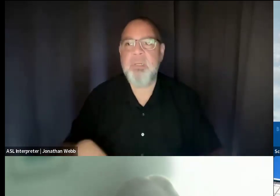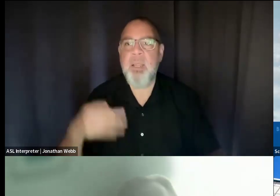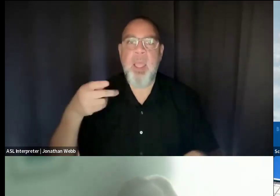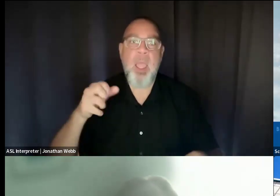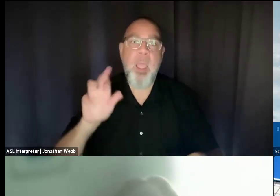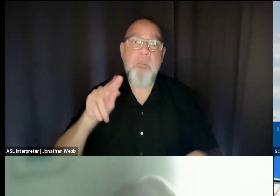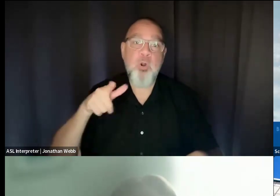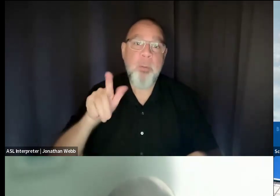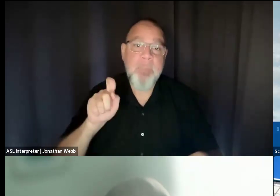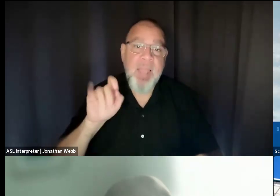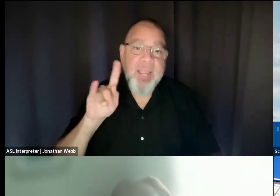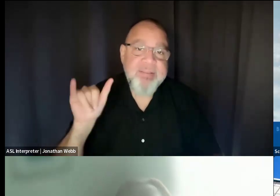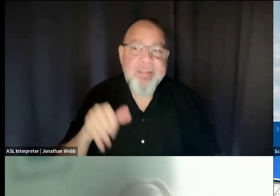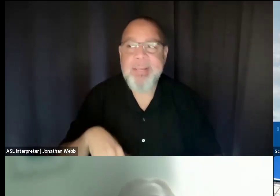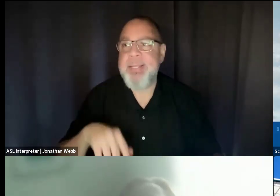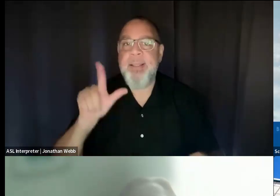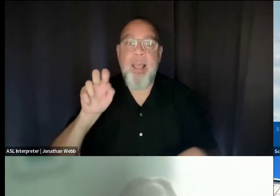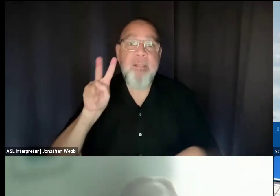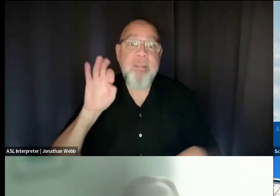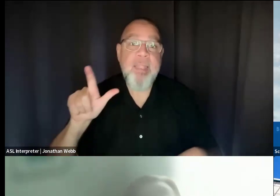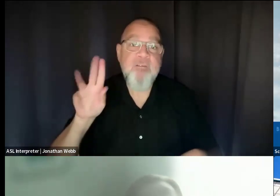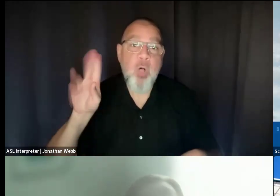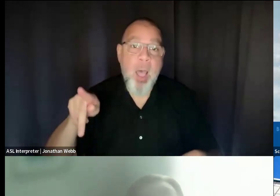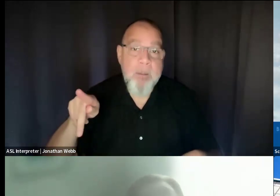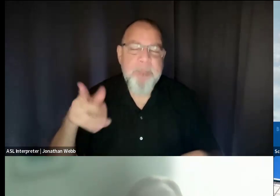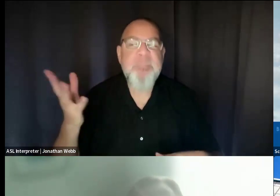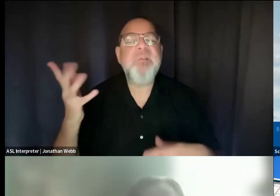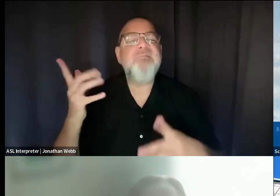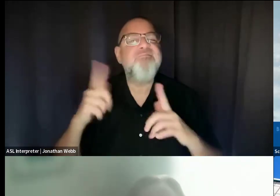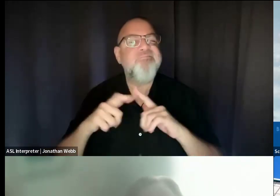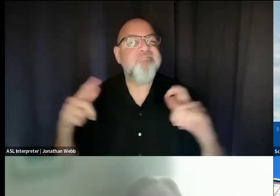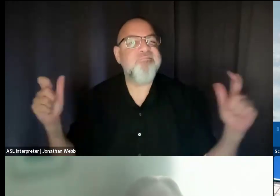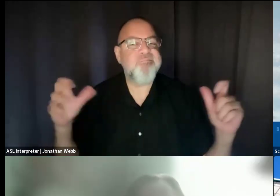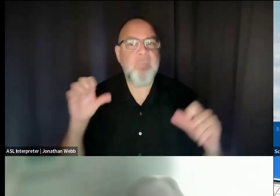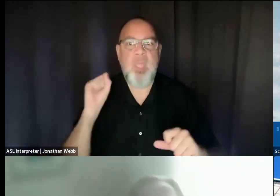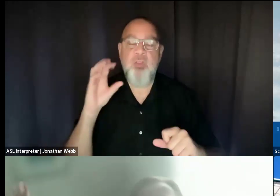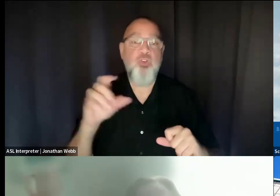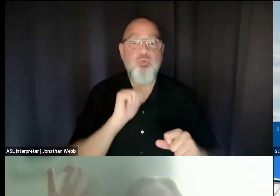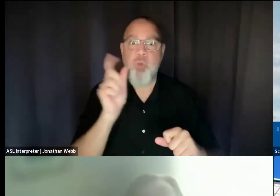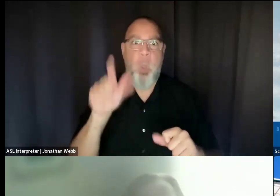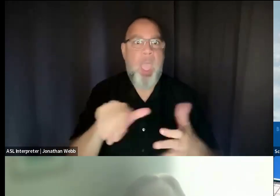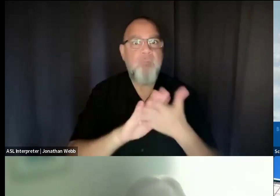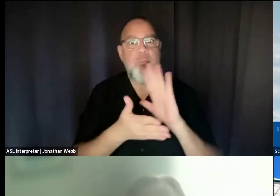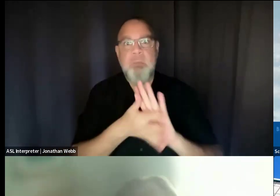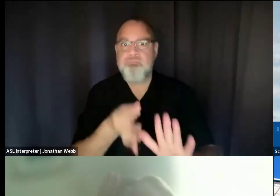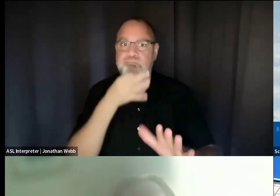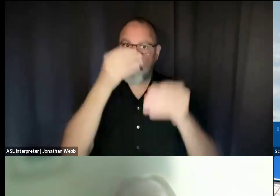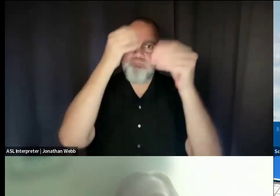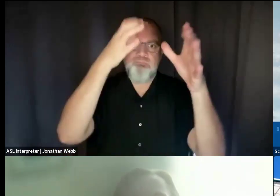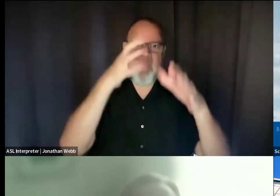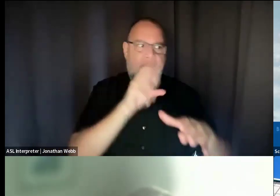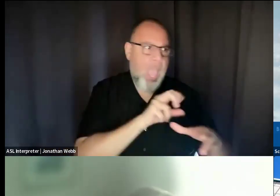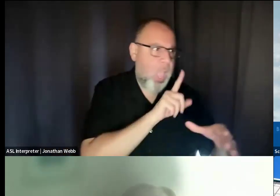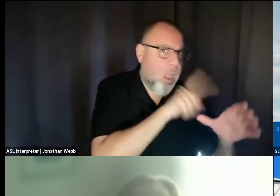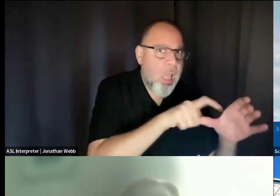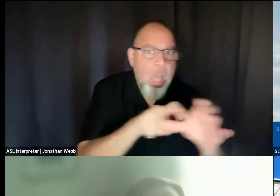Perplexity and 11 Labs, like there's like a bunch, right? So it's just obviously you don't have to be the expert and go to all of these companies and figure out, but like the